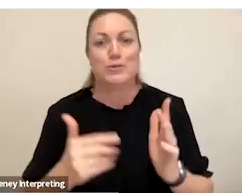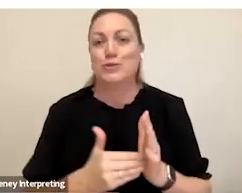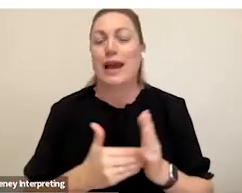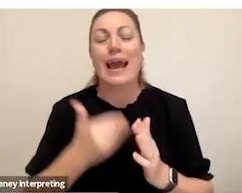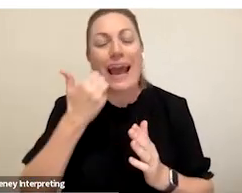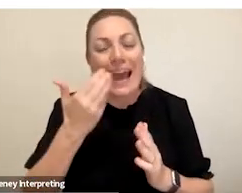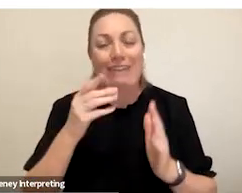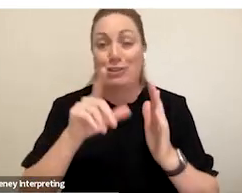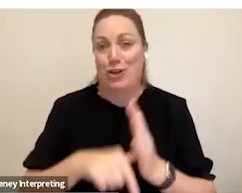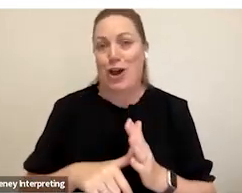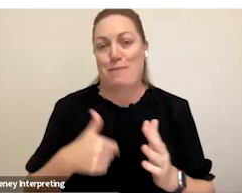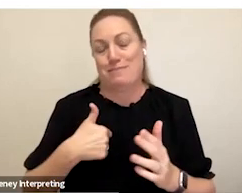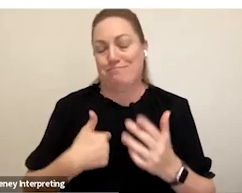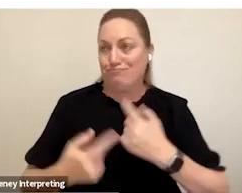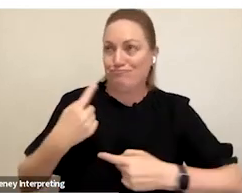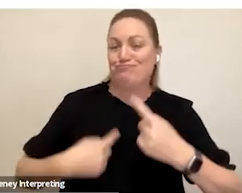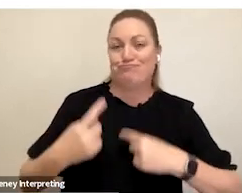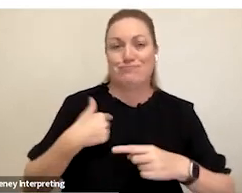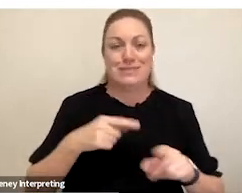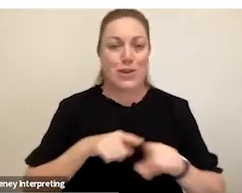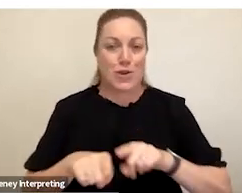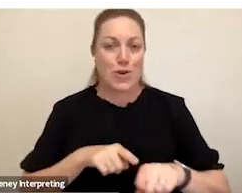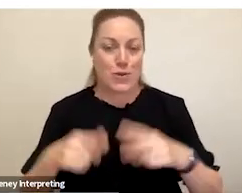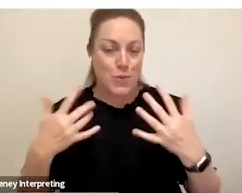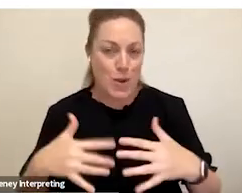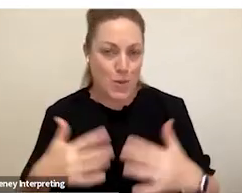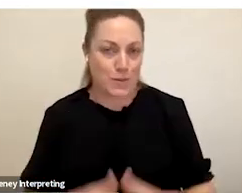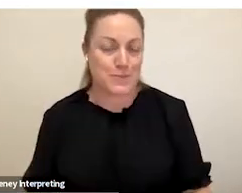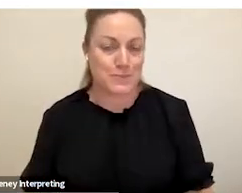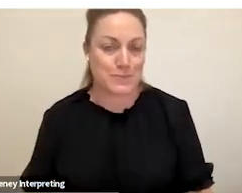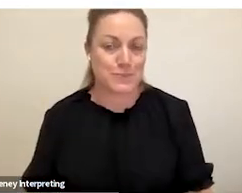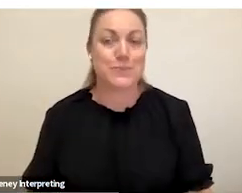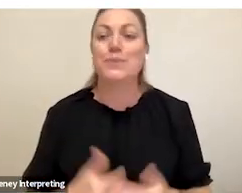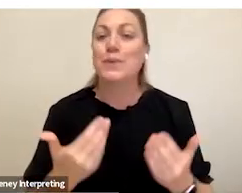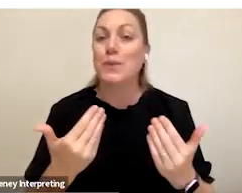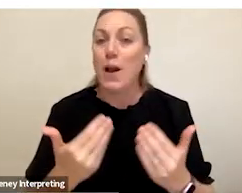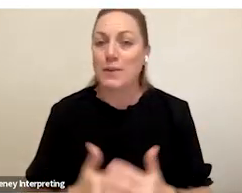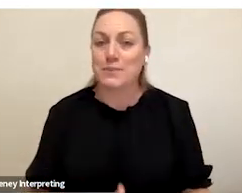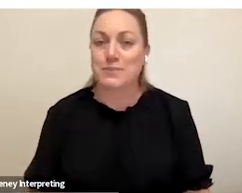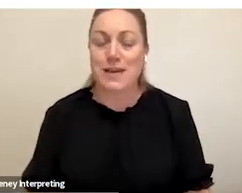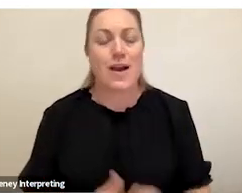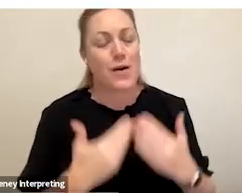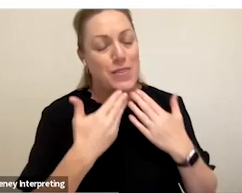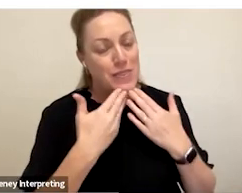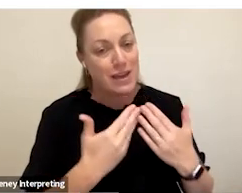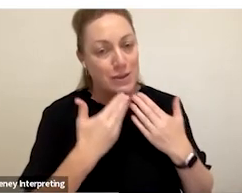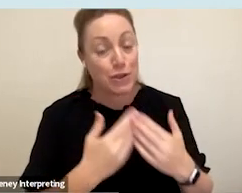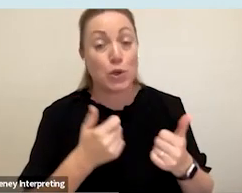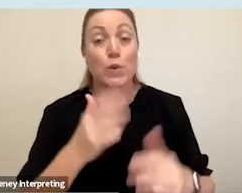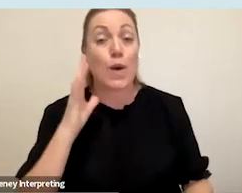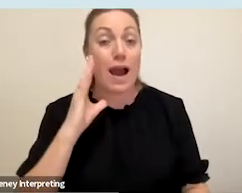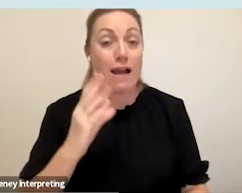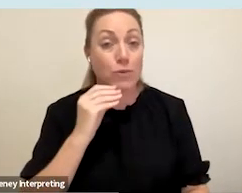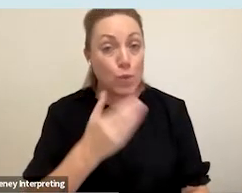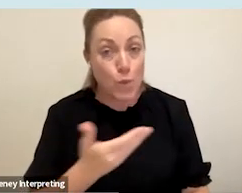every time you guys describe it. So welcome, Parvathy. Thank you, Margaret, and good afternoon,